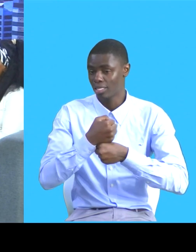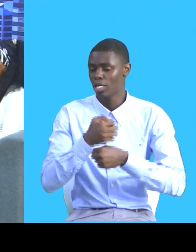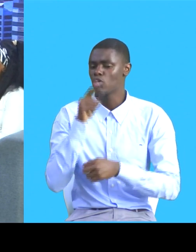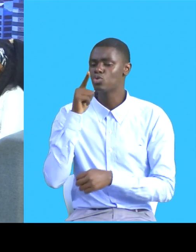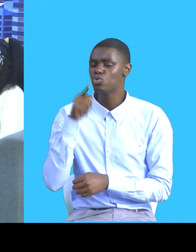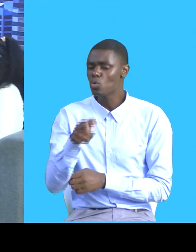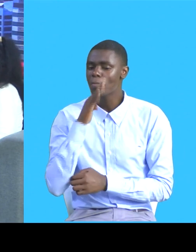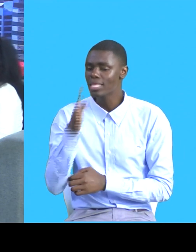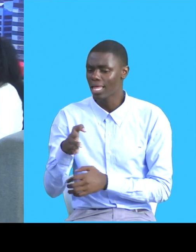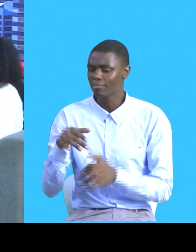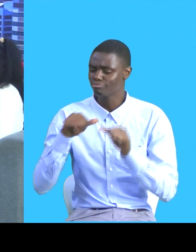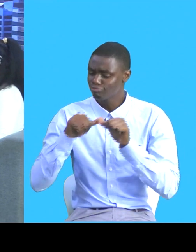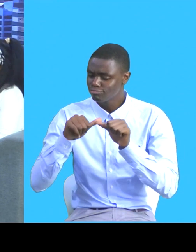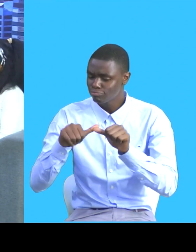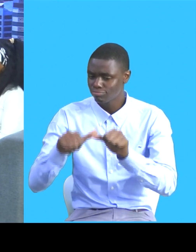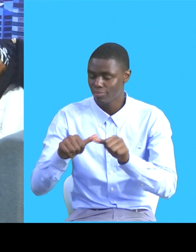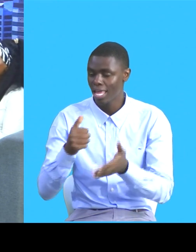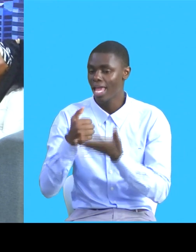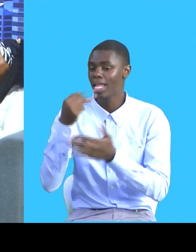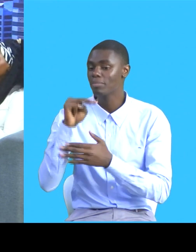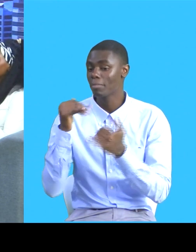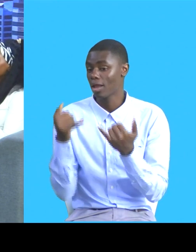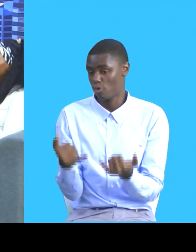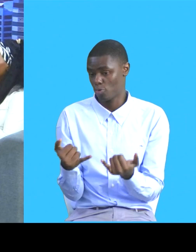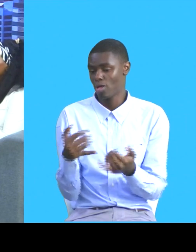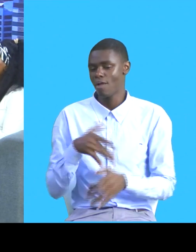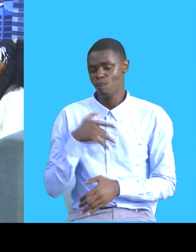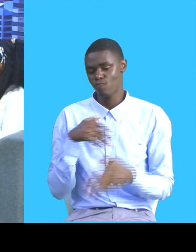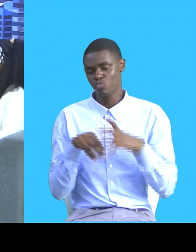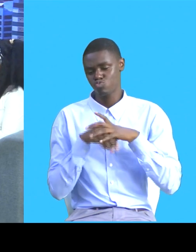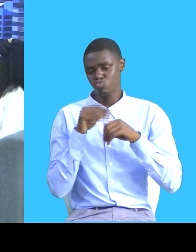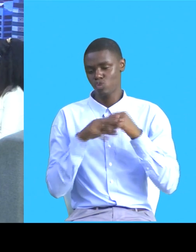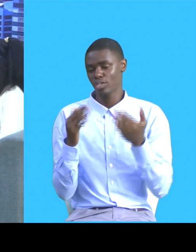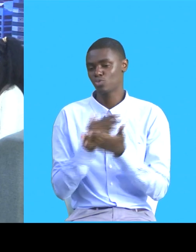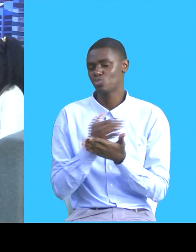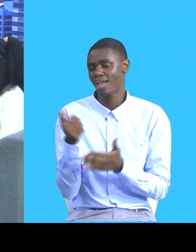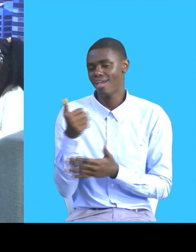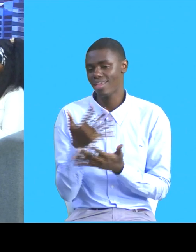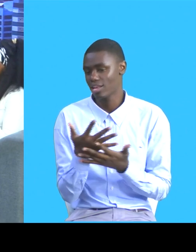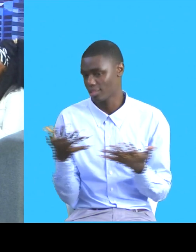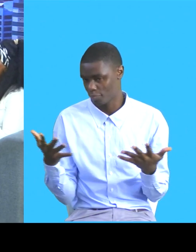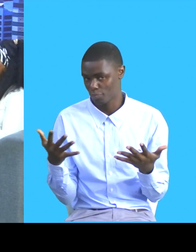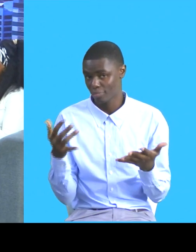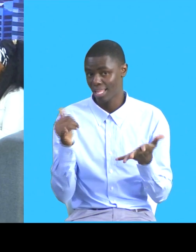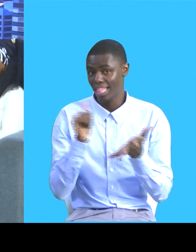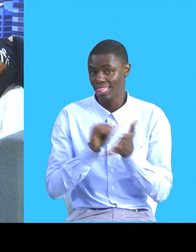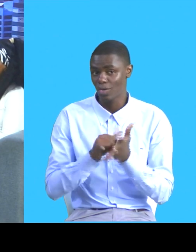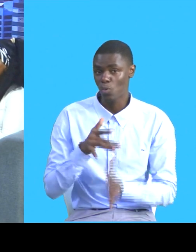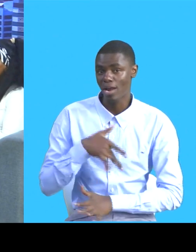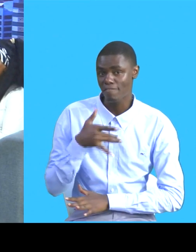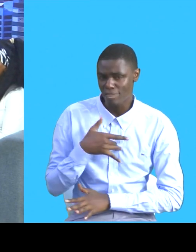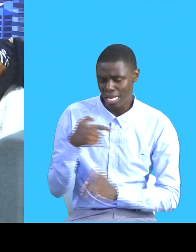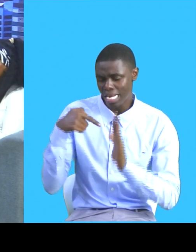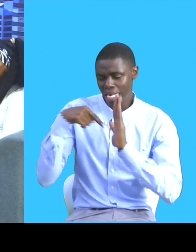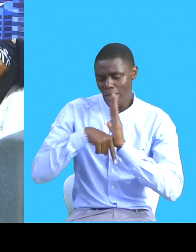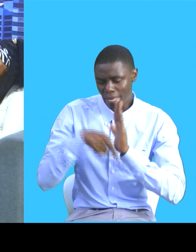being there persistently, it will help them now feel comfortable to share anything that they are feeling deep